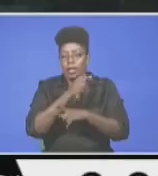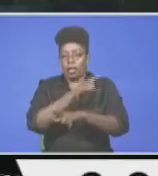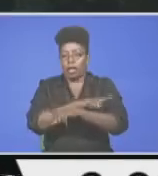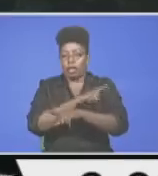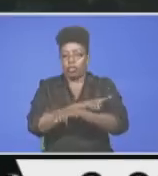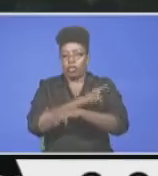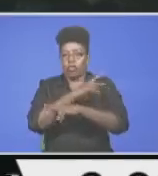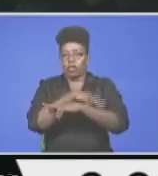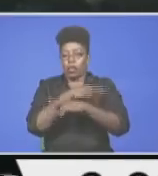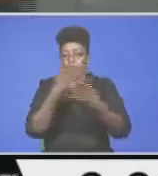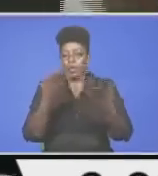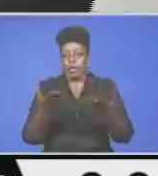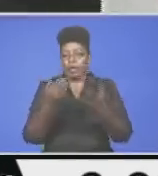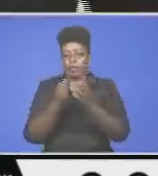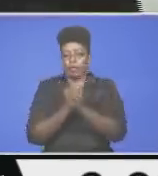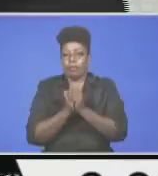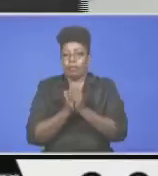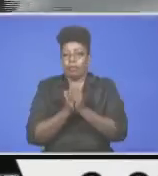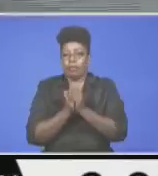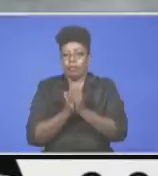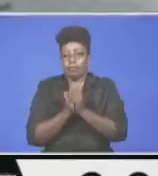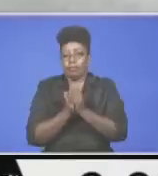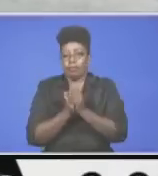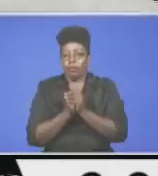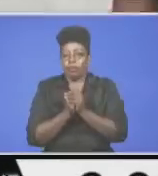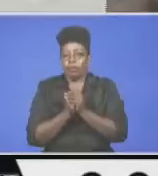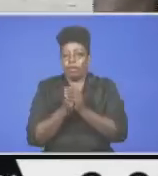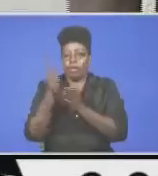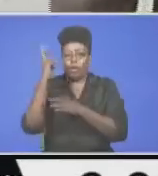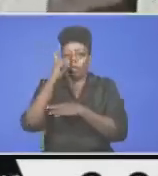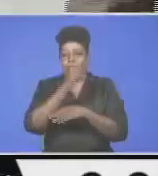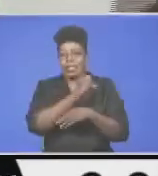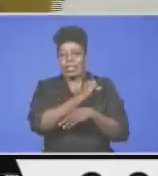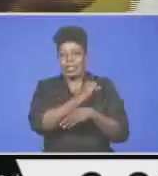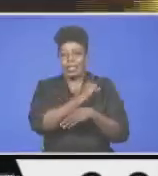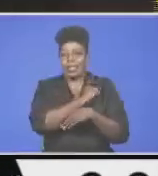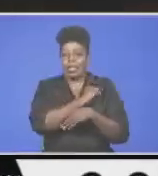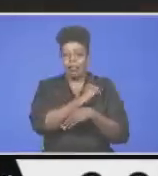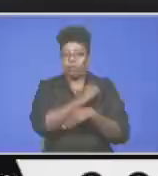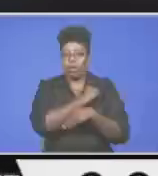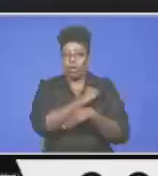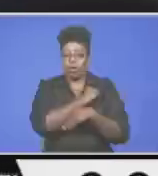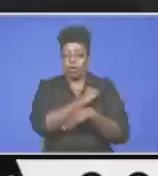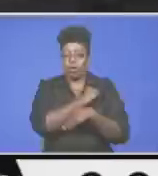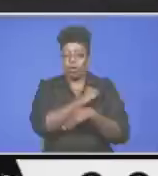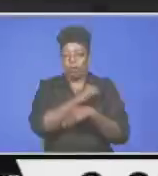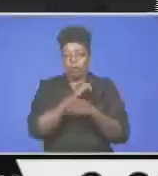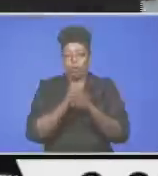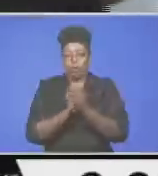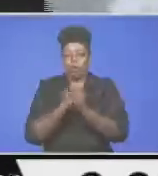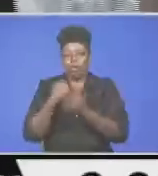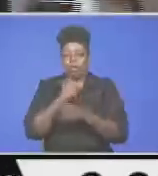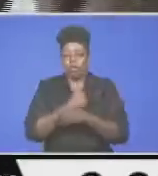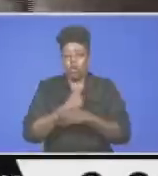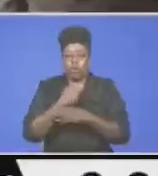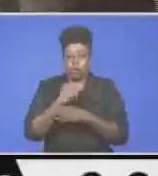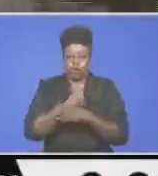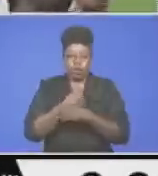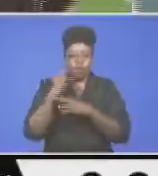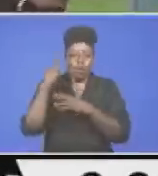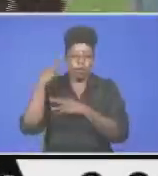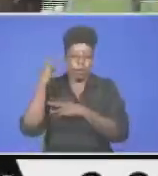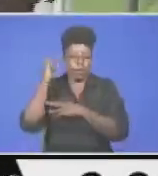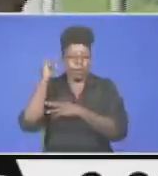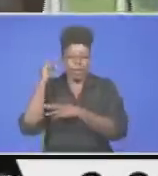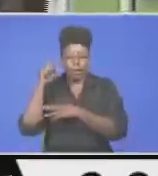resorts here in the capital. 20-year-old Latoya Seymour was arraigned before Magistrate Darren Roll Davis on a number of fraud by